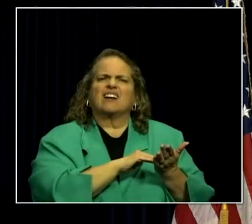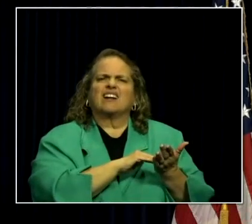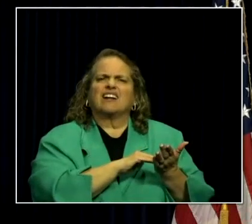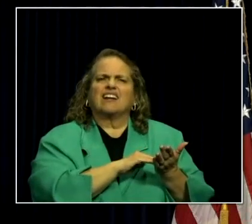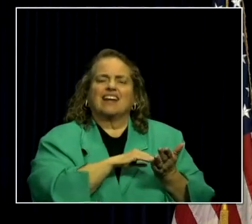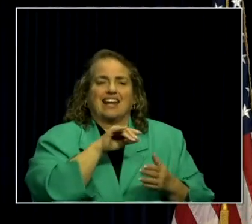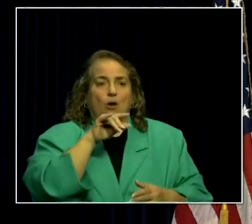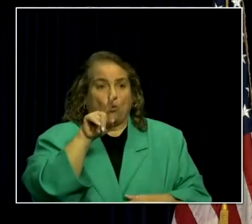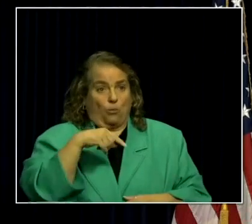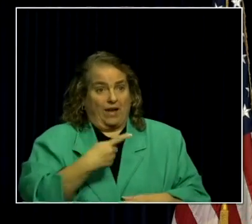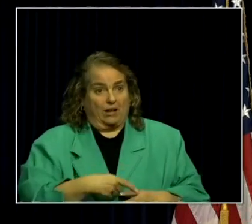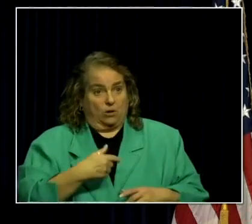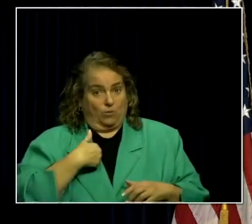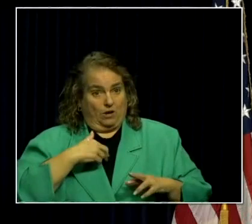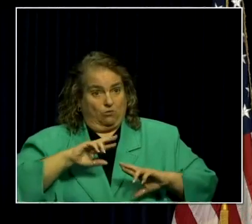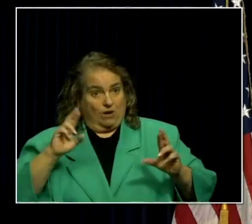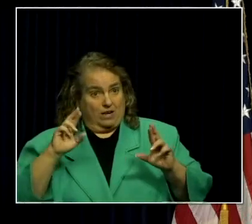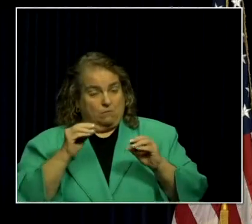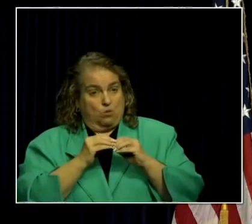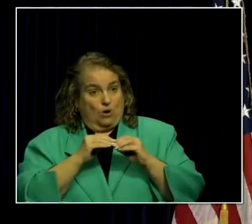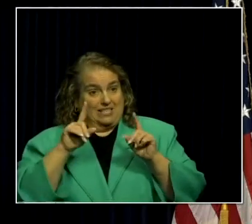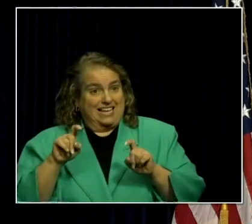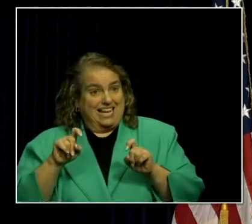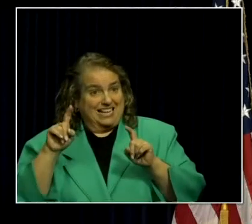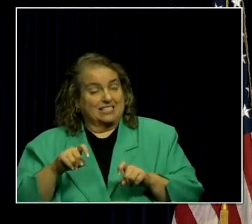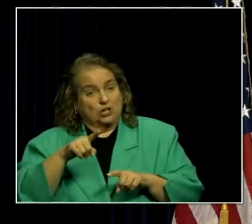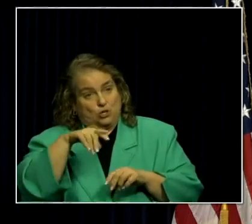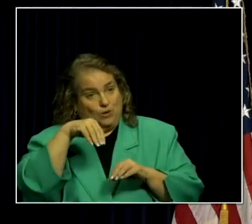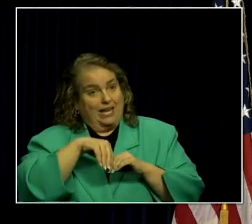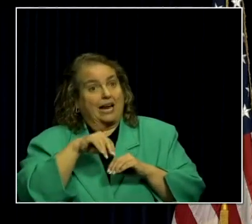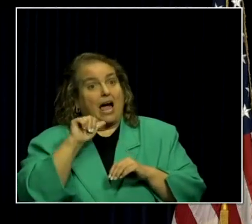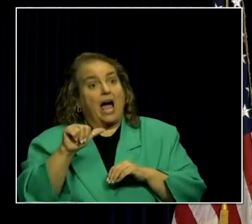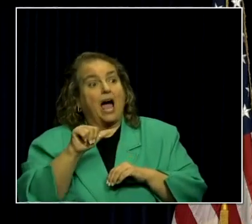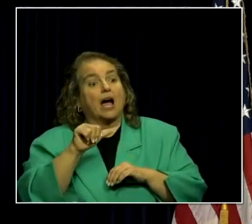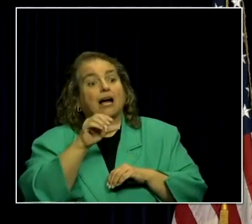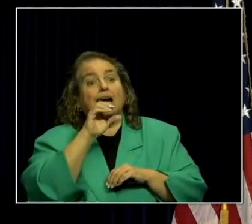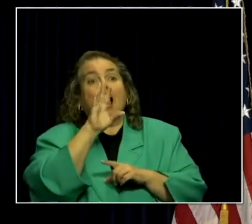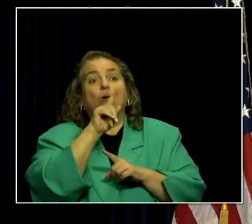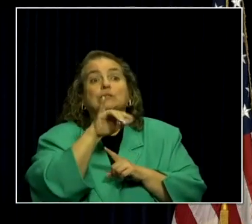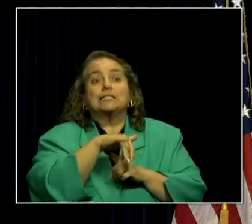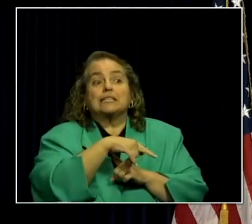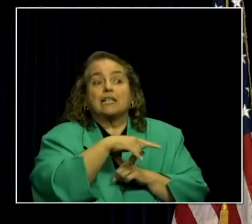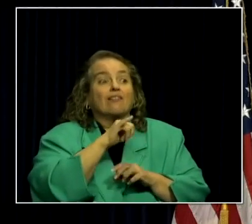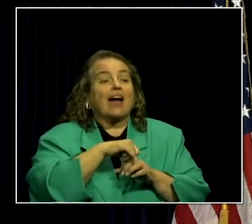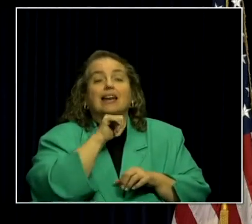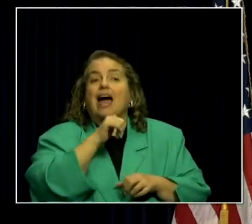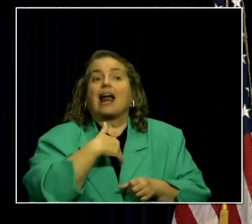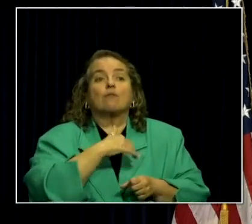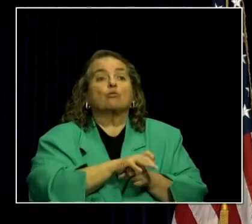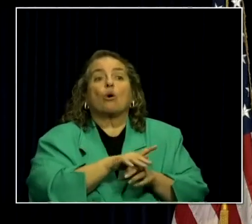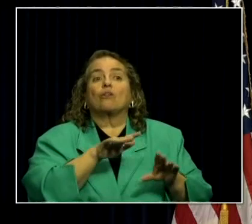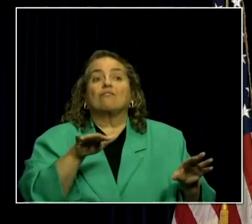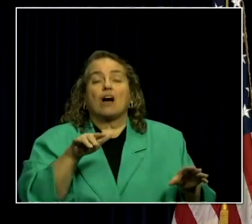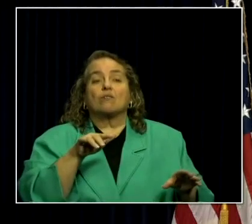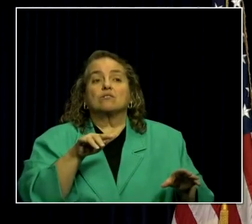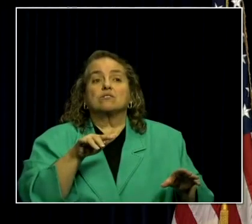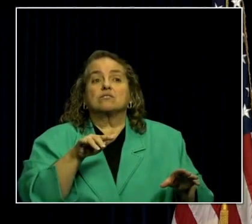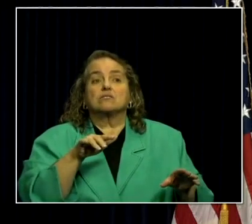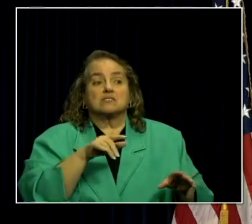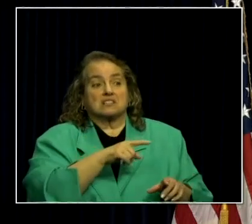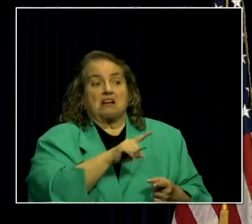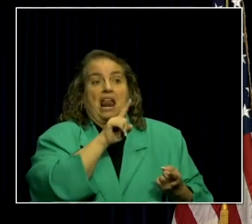when we ramp up testing that still shows that you don't have as much of the coronavirus, because you have it, every county has it, as